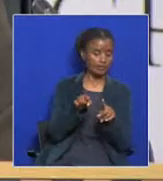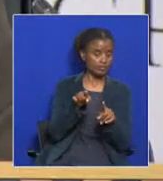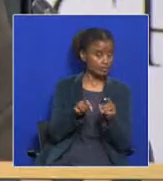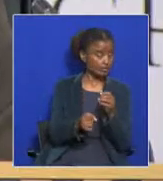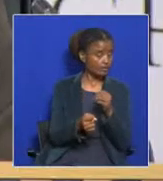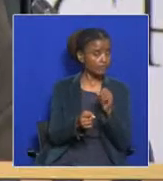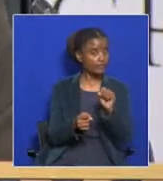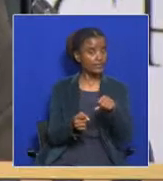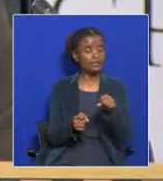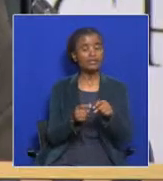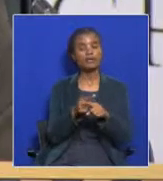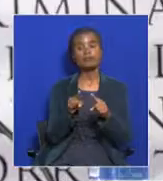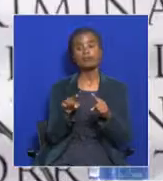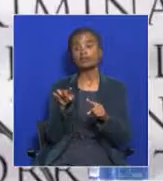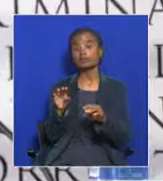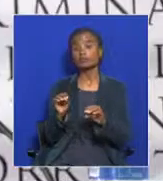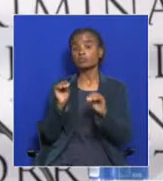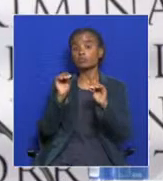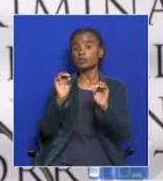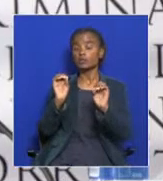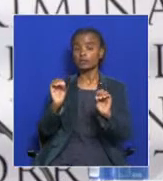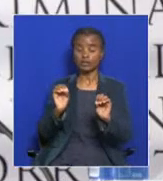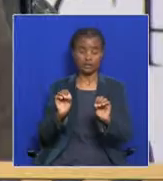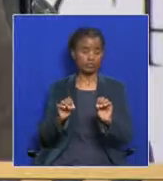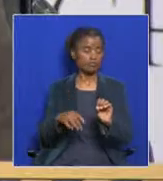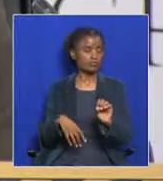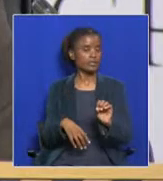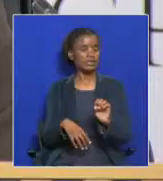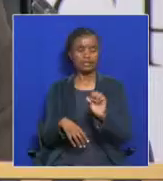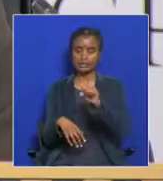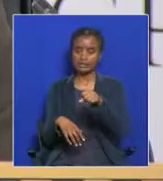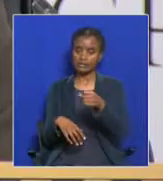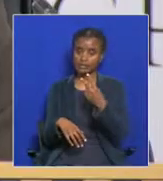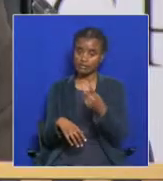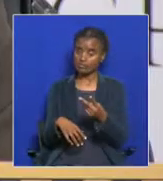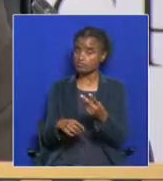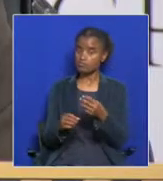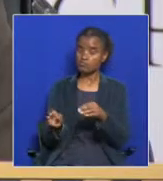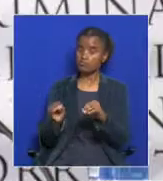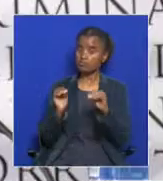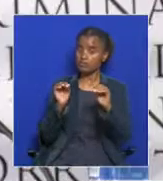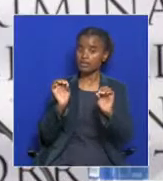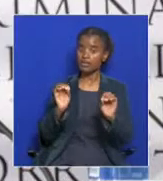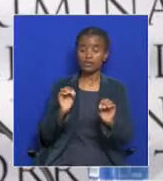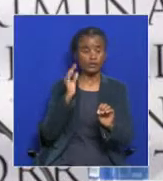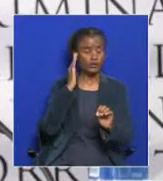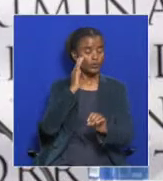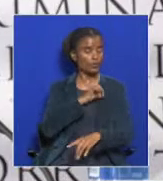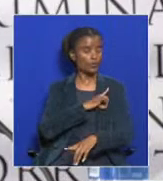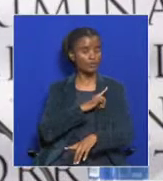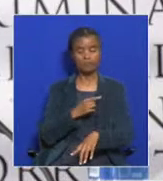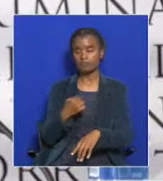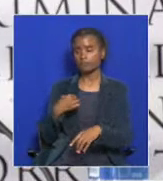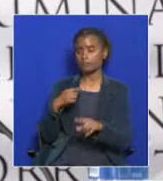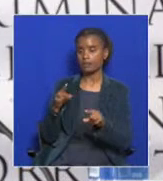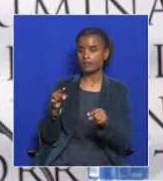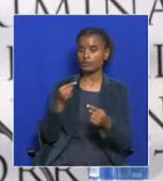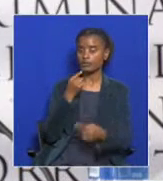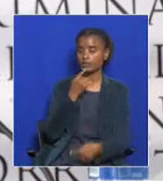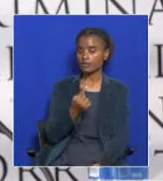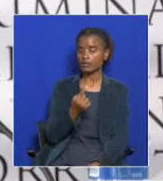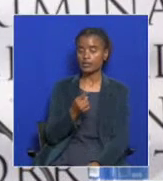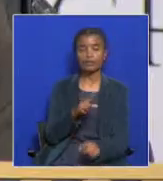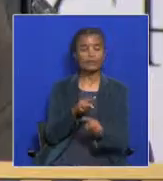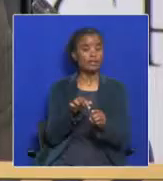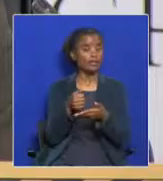Evidently so, Commissioner. Do you know why? I can't say why. Okay. Did you ever assist him to get promoted to